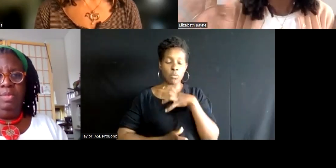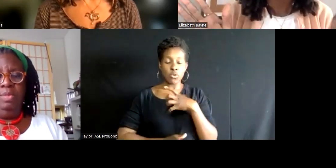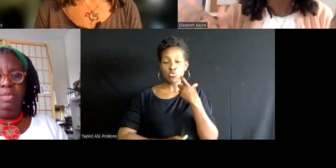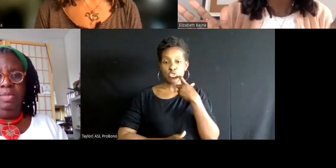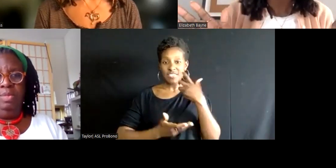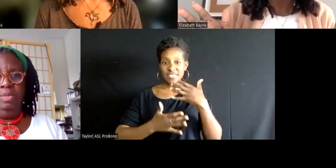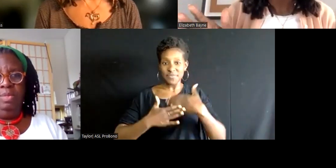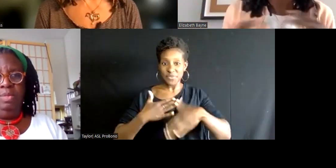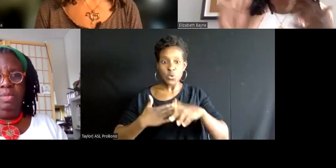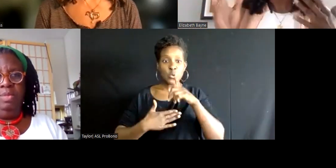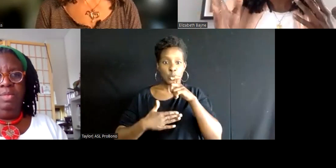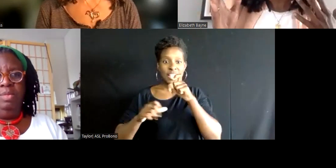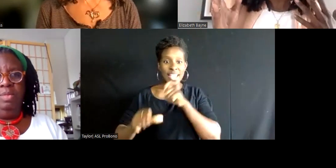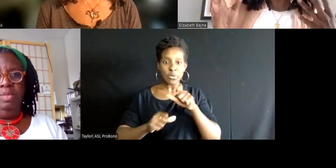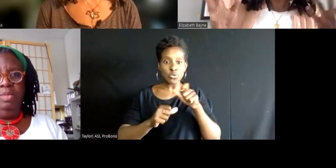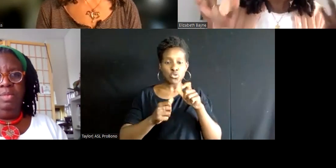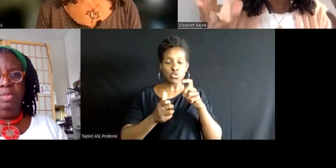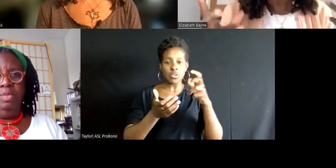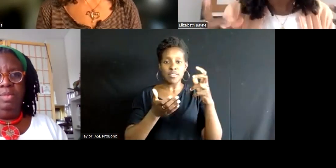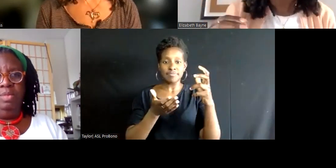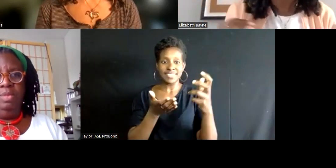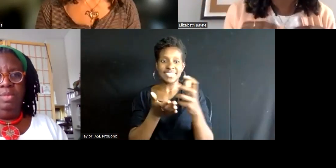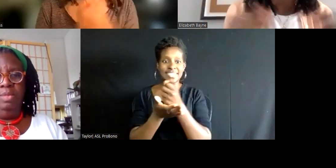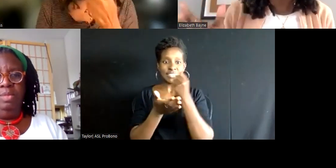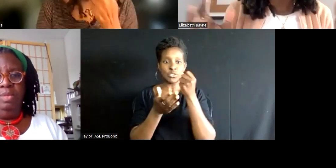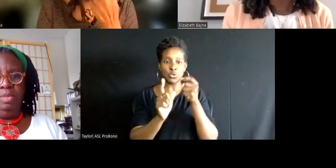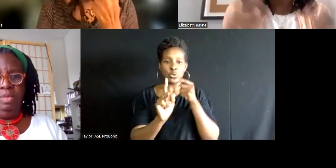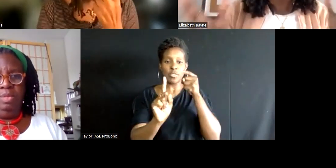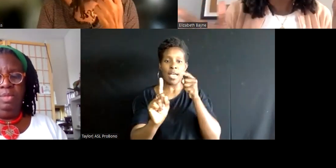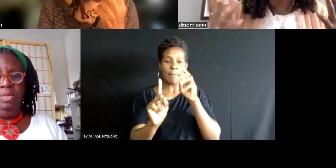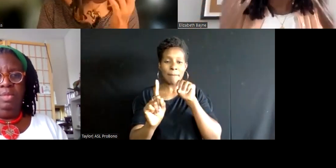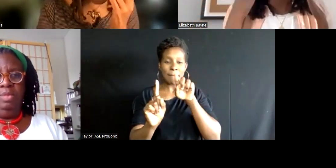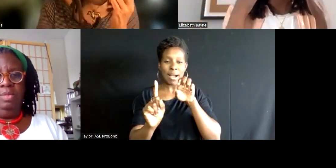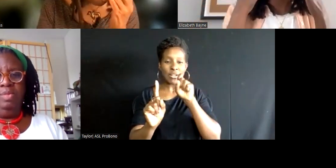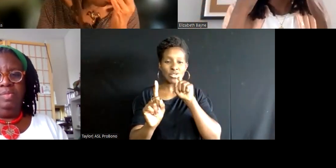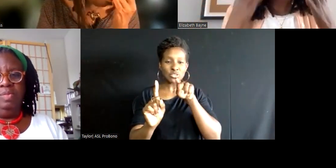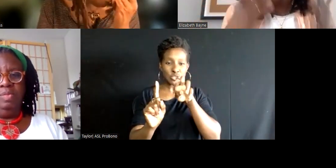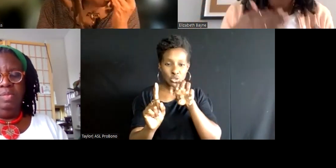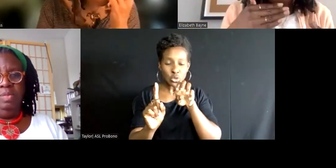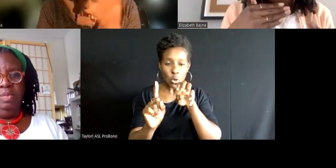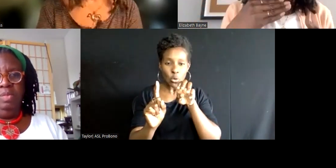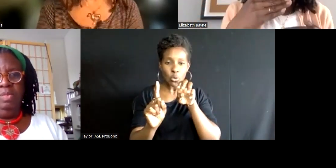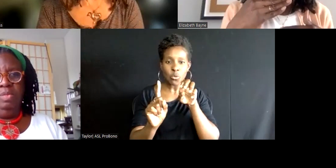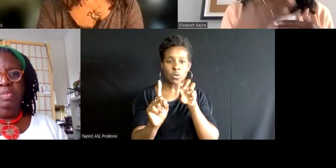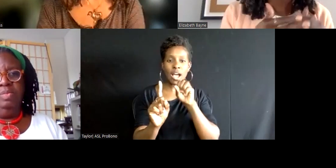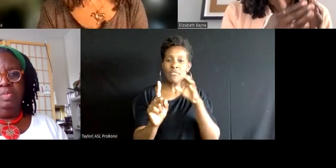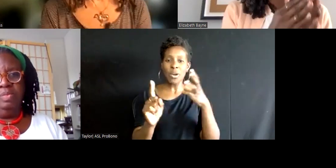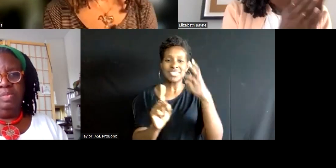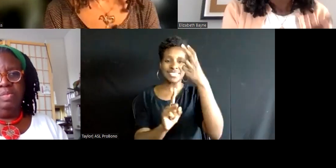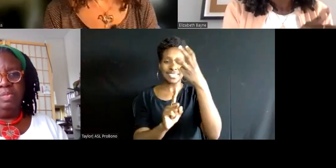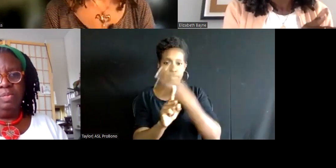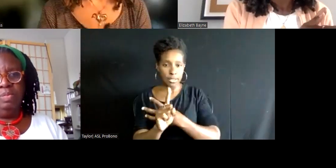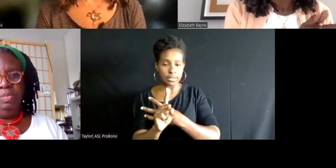6-month milestone. And that would have probably been a little bit more palatable to like a streaming platform, but I couldn't omit